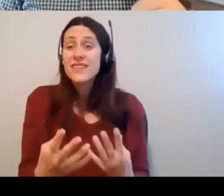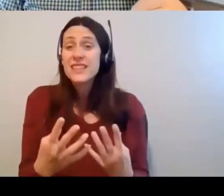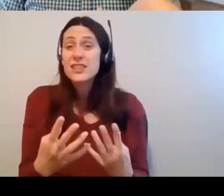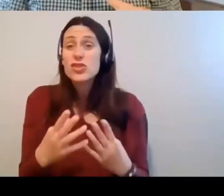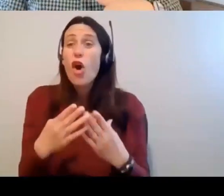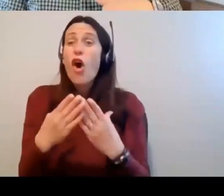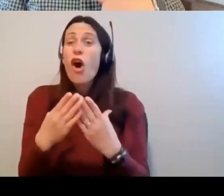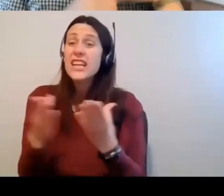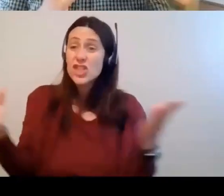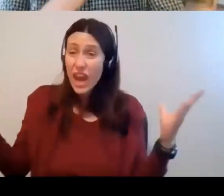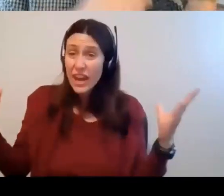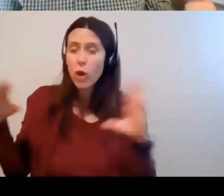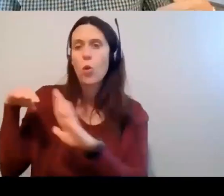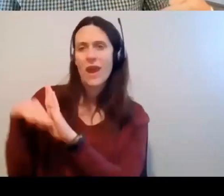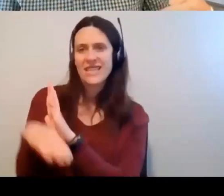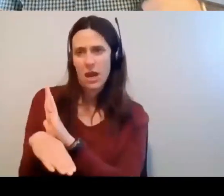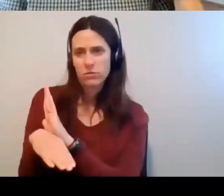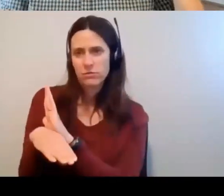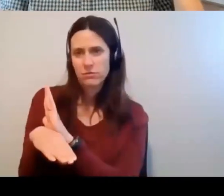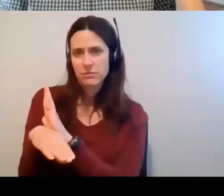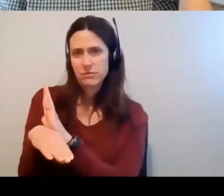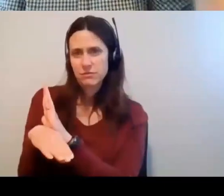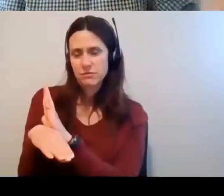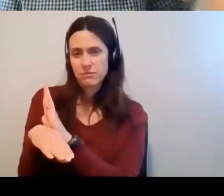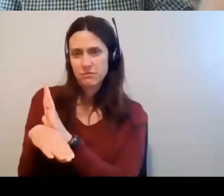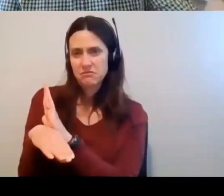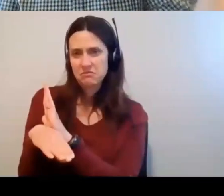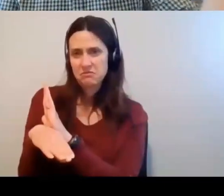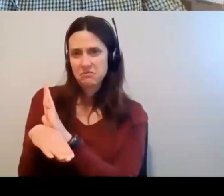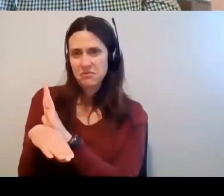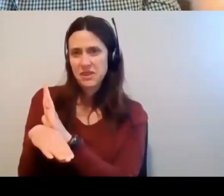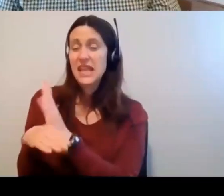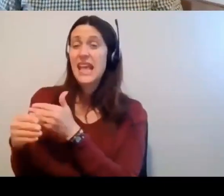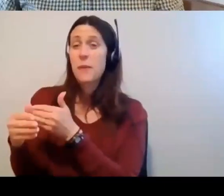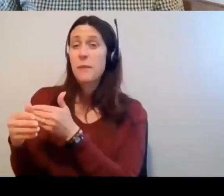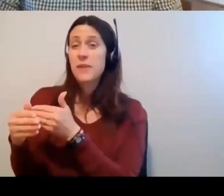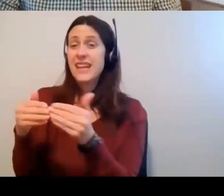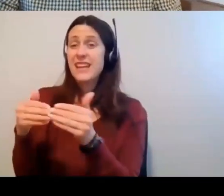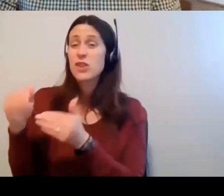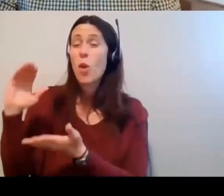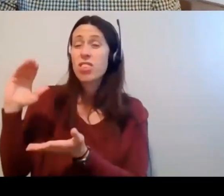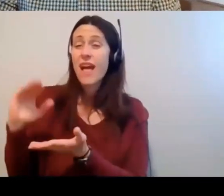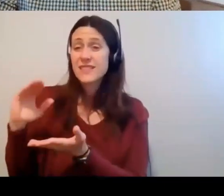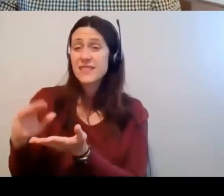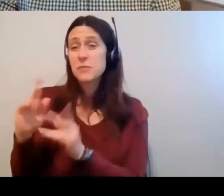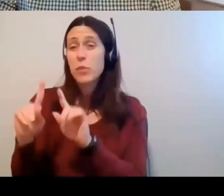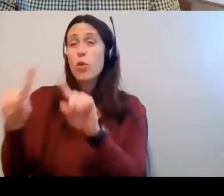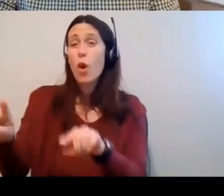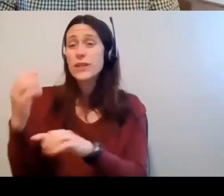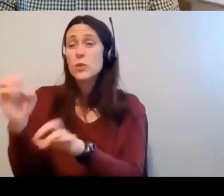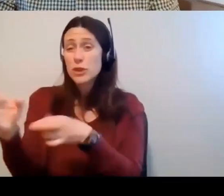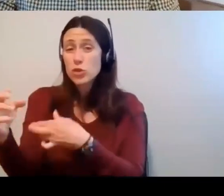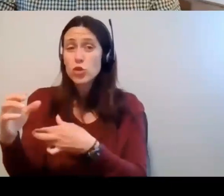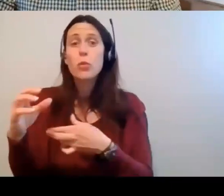down, which means even with fewer visits, there were more and more of them for mental health for young people.